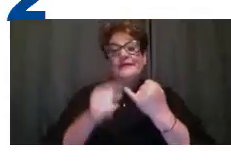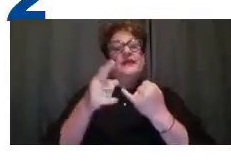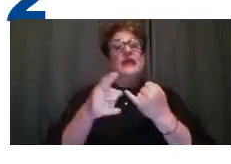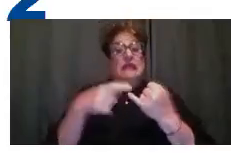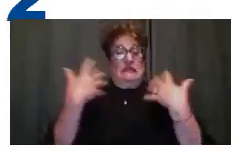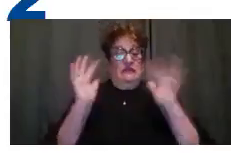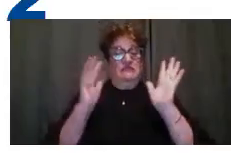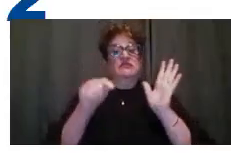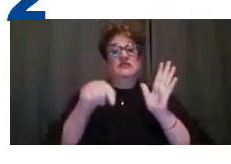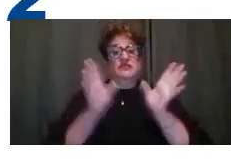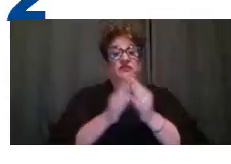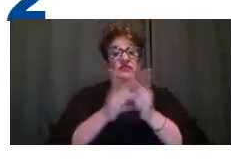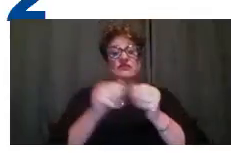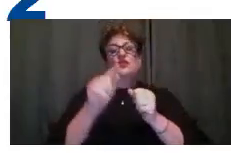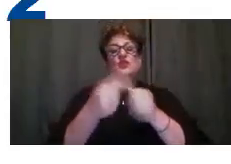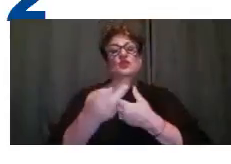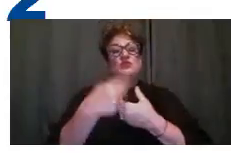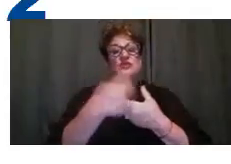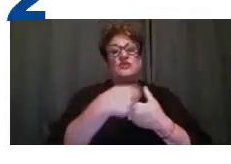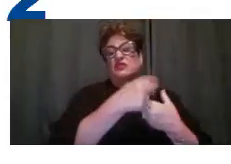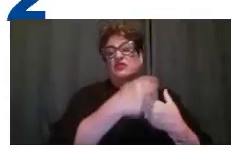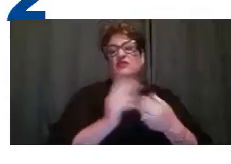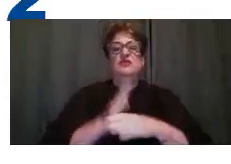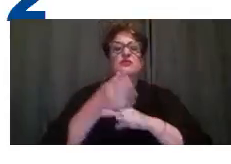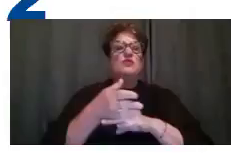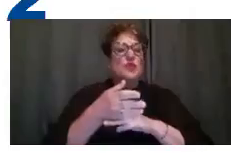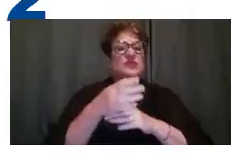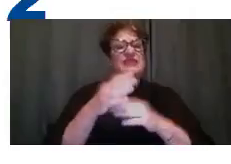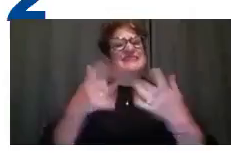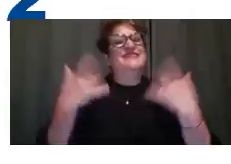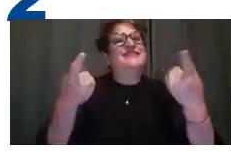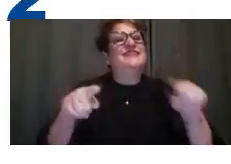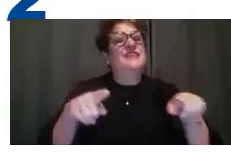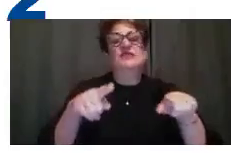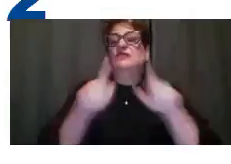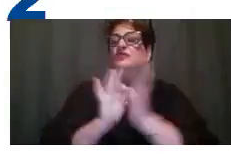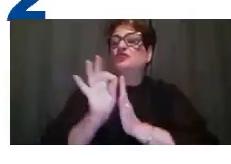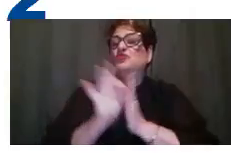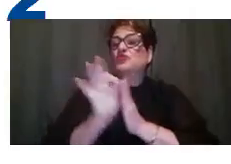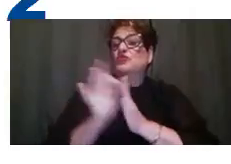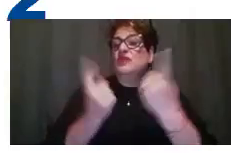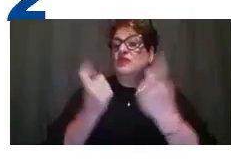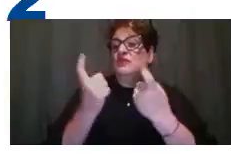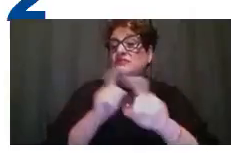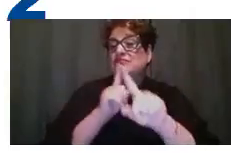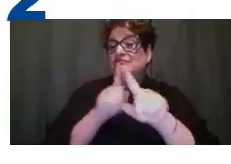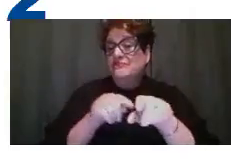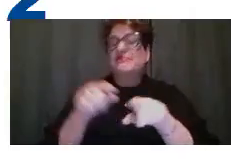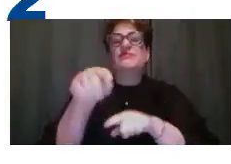you to participate in our post-event survey. Once the webinar is over, a new window will pop open with the